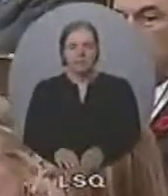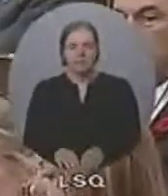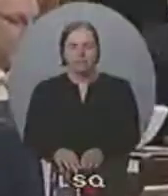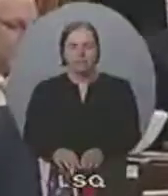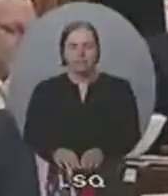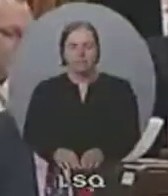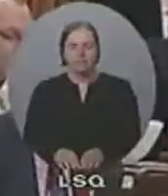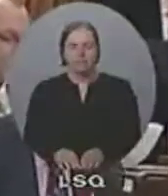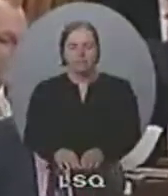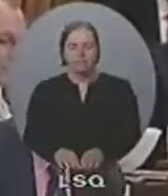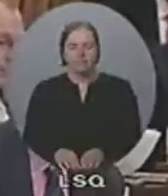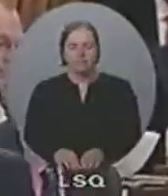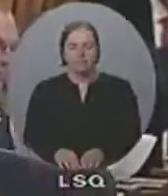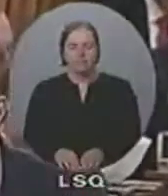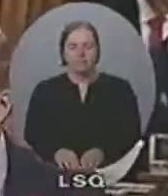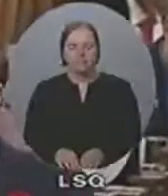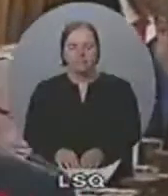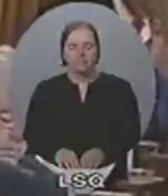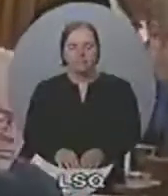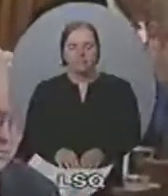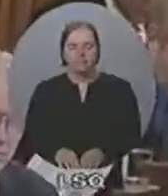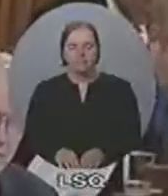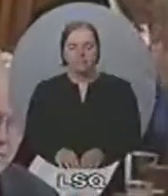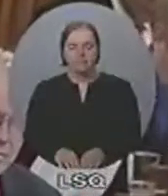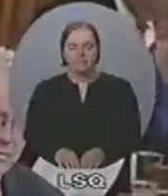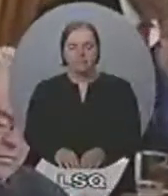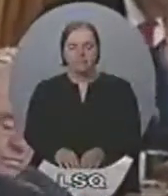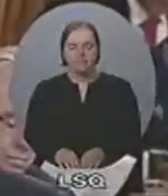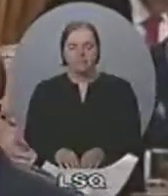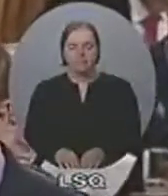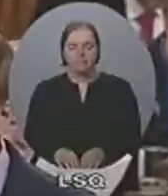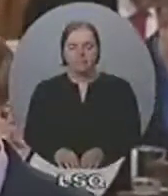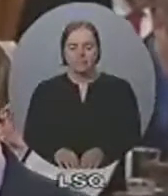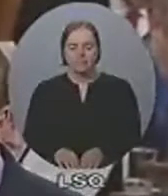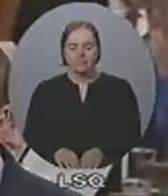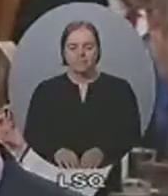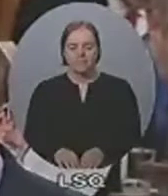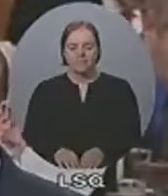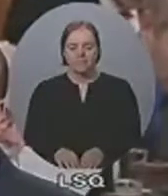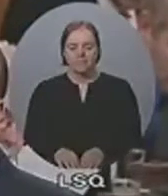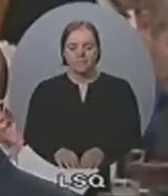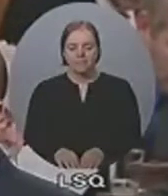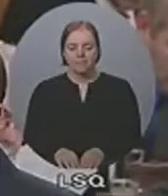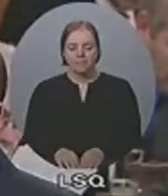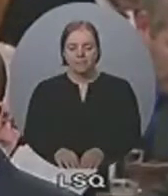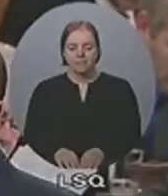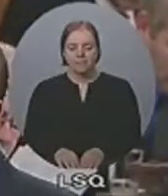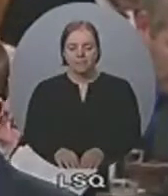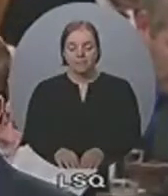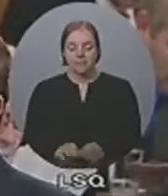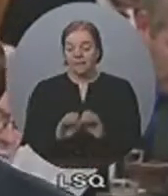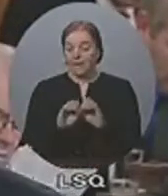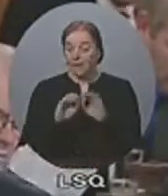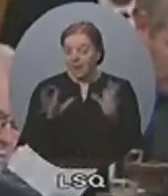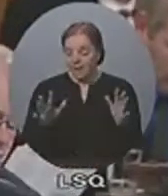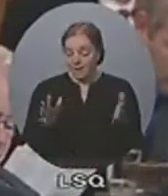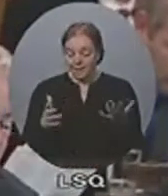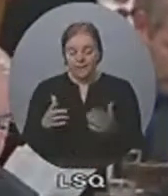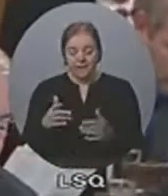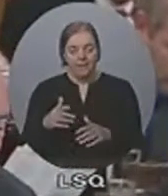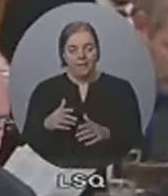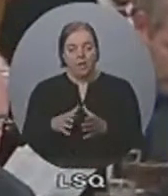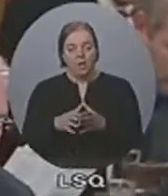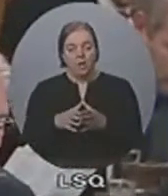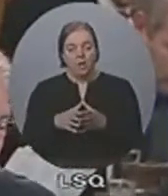Westminster. Its part is very clear. What is clear is that slow growth means fewer jobs for Canadians. Yesterday,